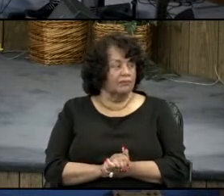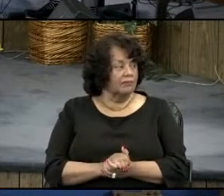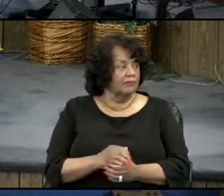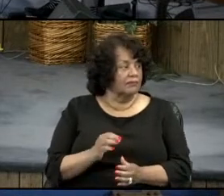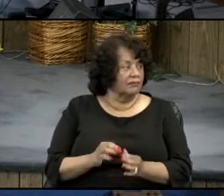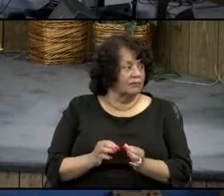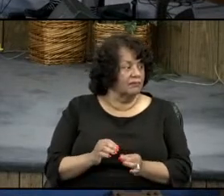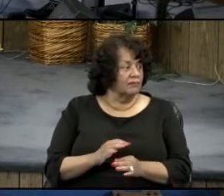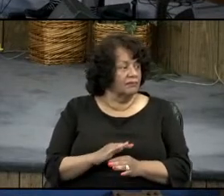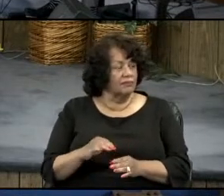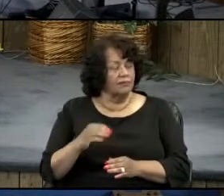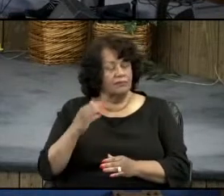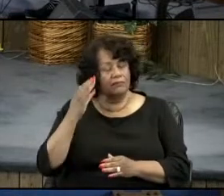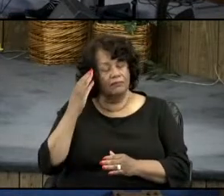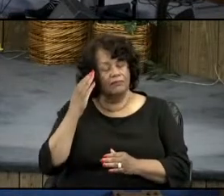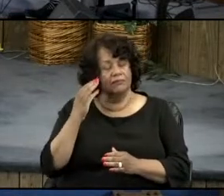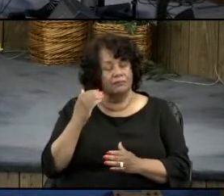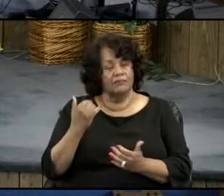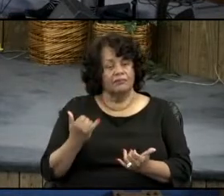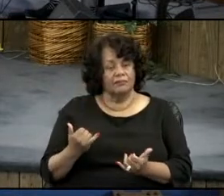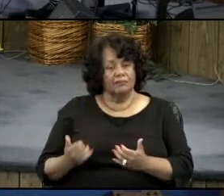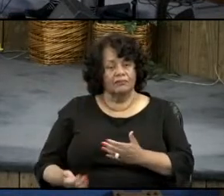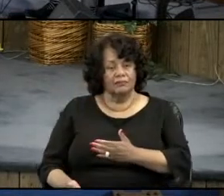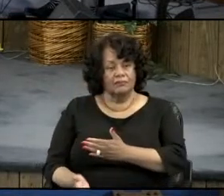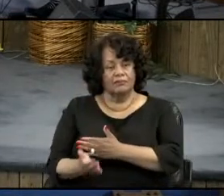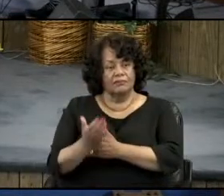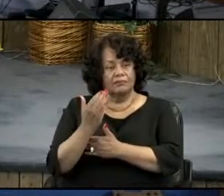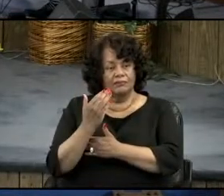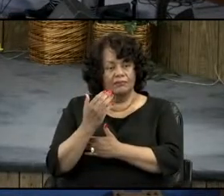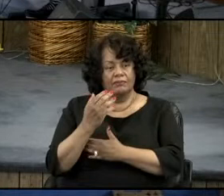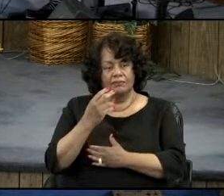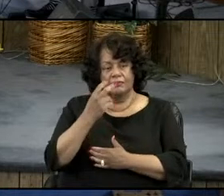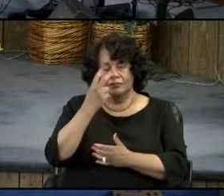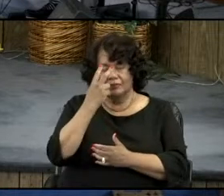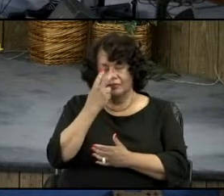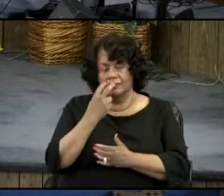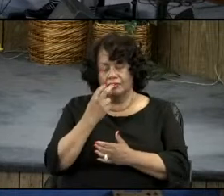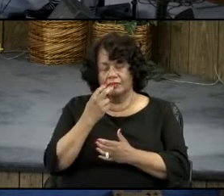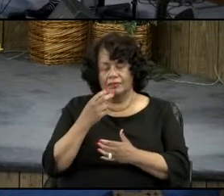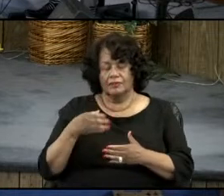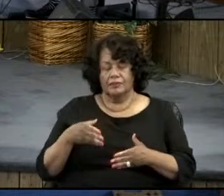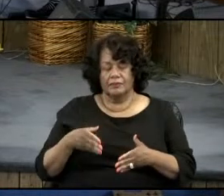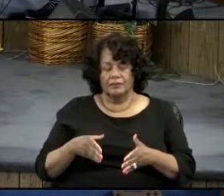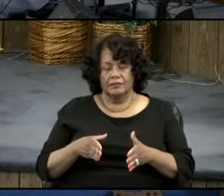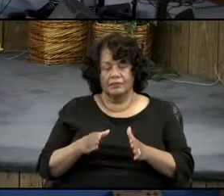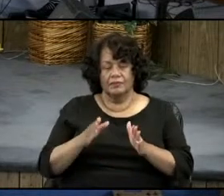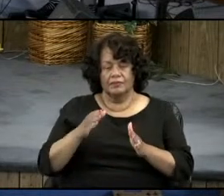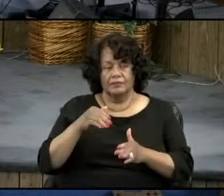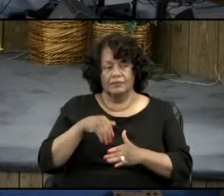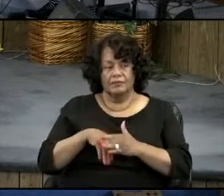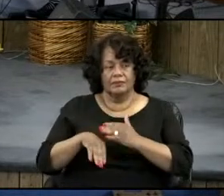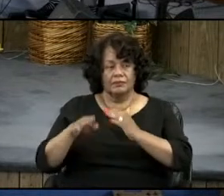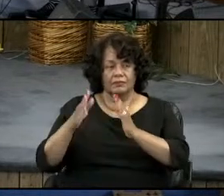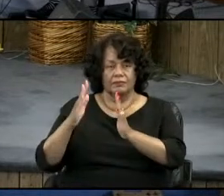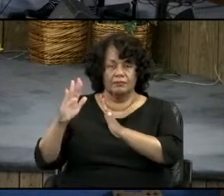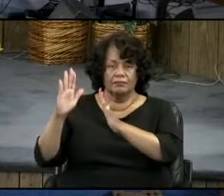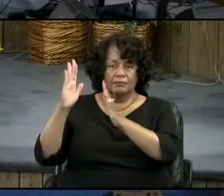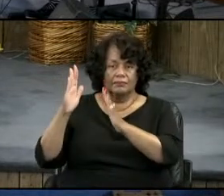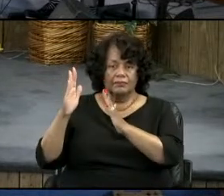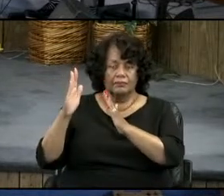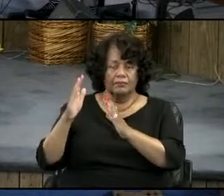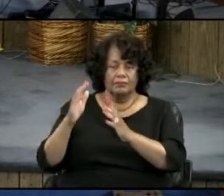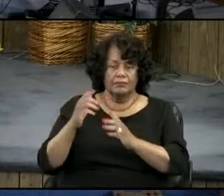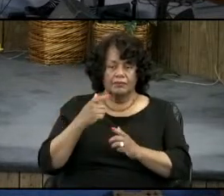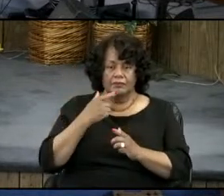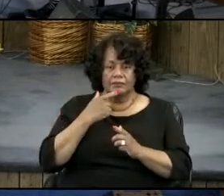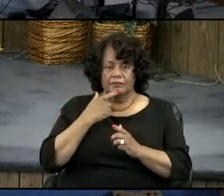If you don't mind this morning, just close your eyes and lift your hands in his presence. For the song